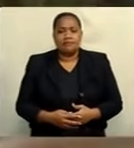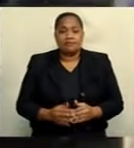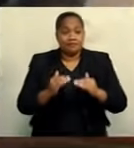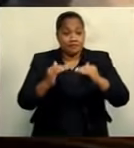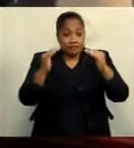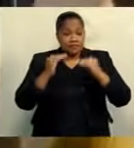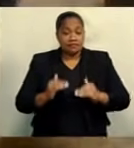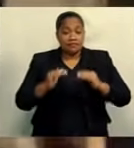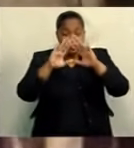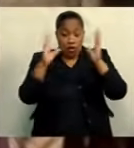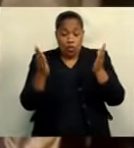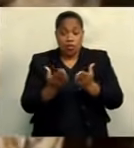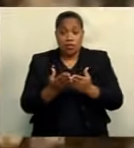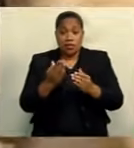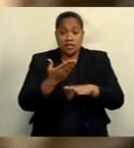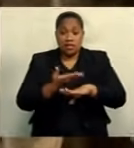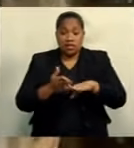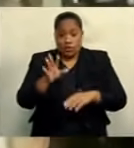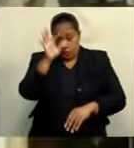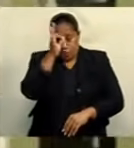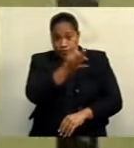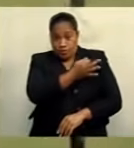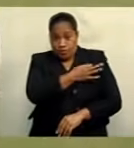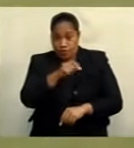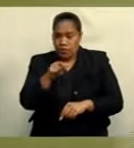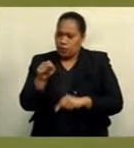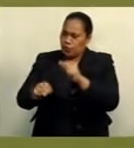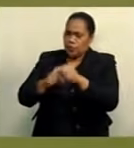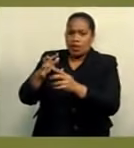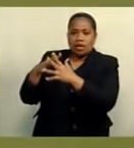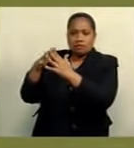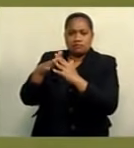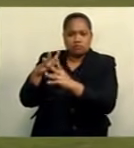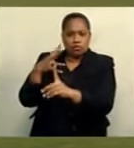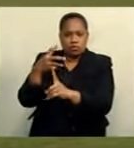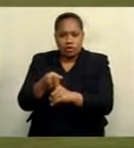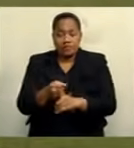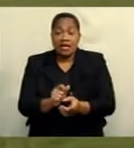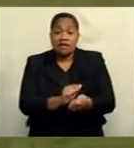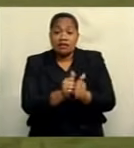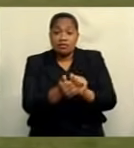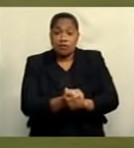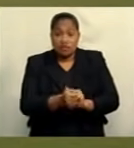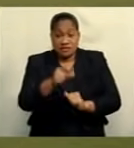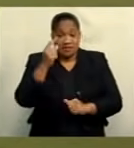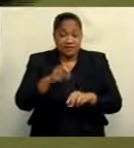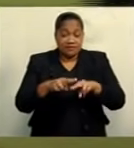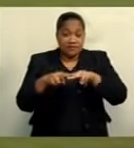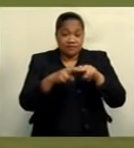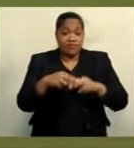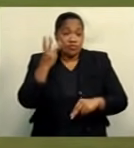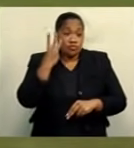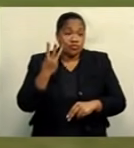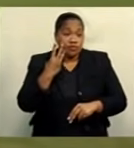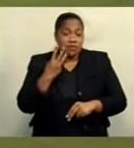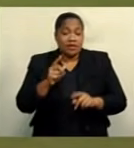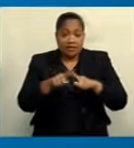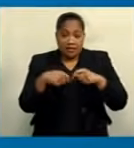Coming up in world news, Kabul residents criticize US attacks. And later in sports, Fijiana inspires female